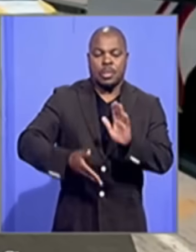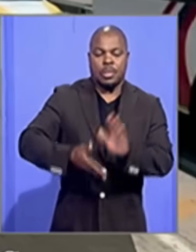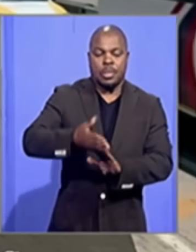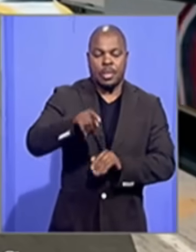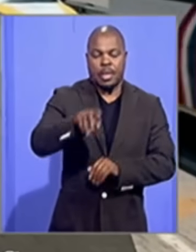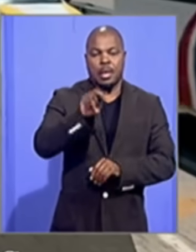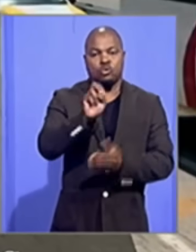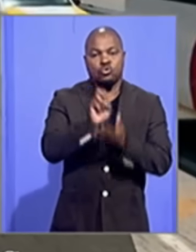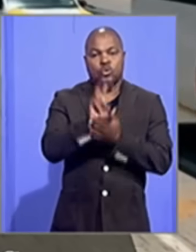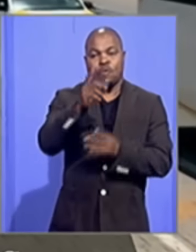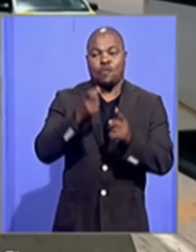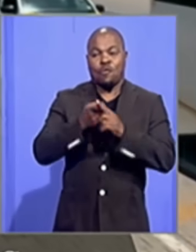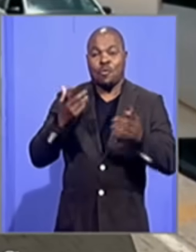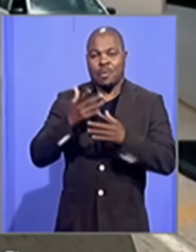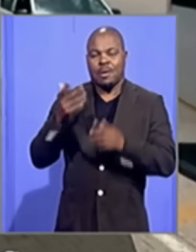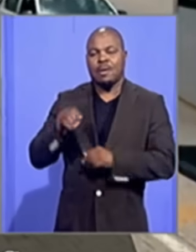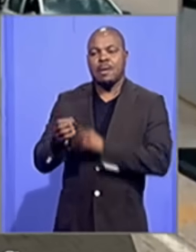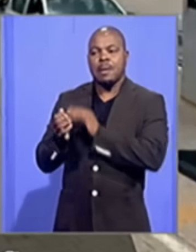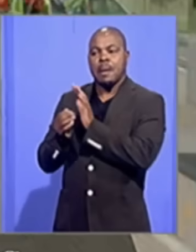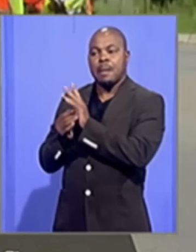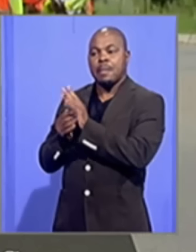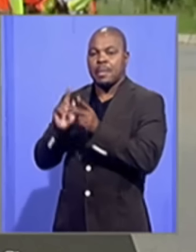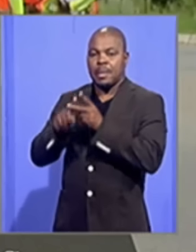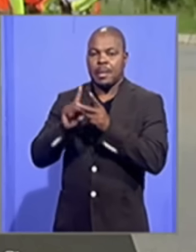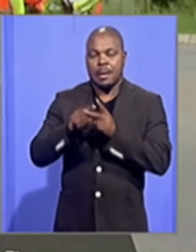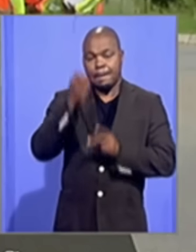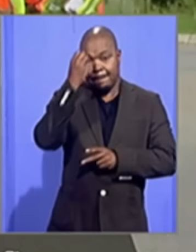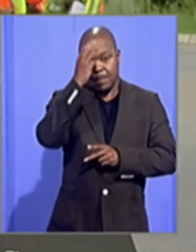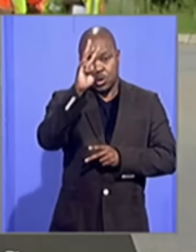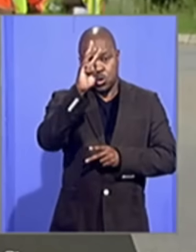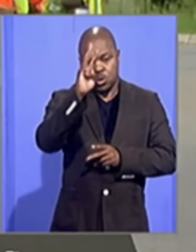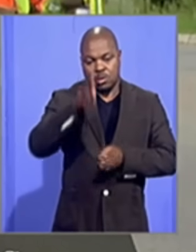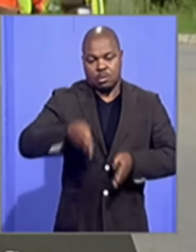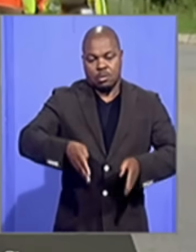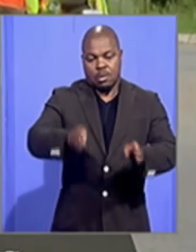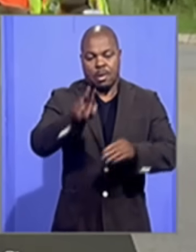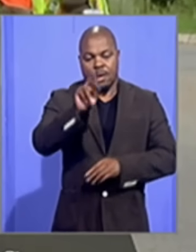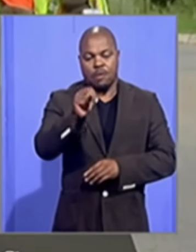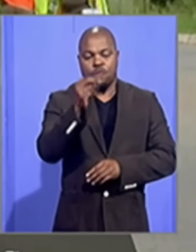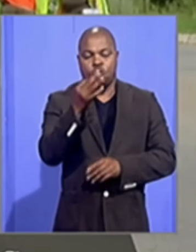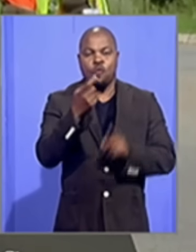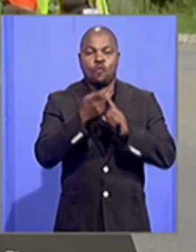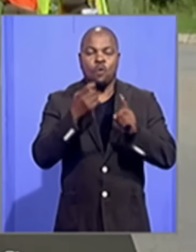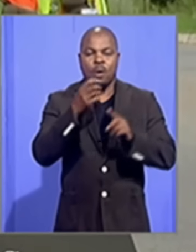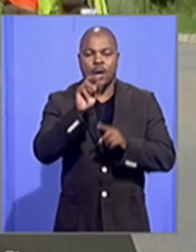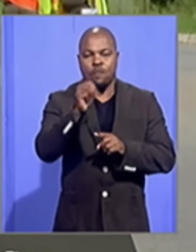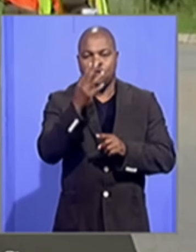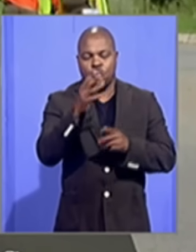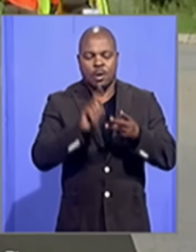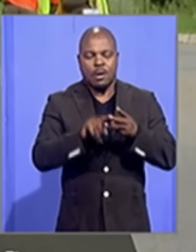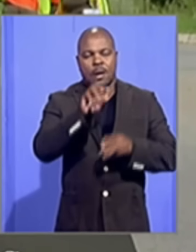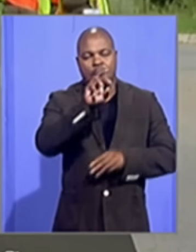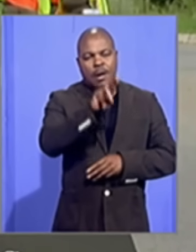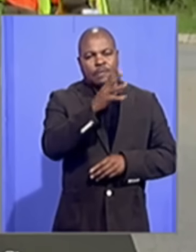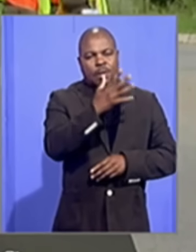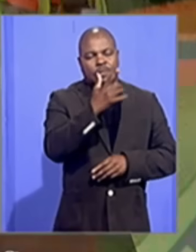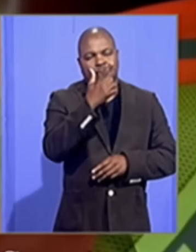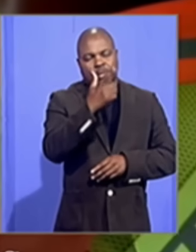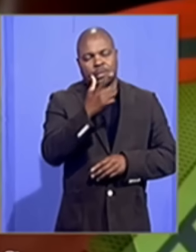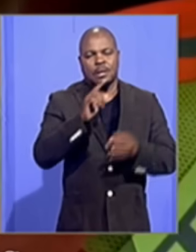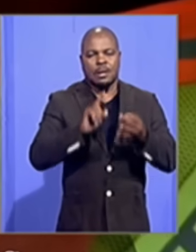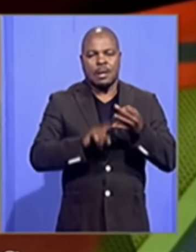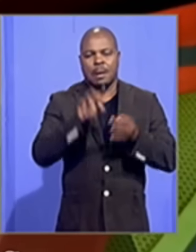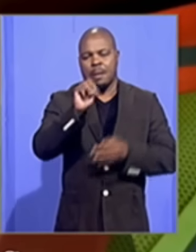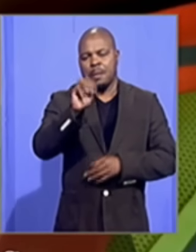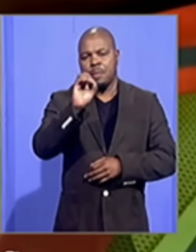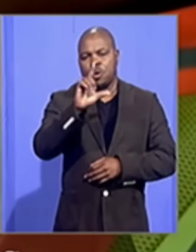N12 go tswa Emalahleni ga mmogo le e lebileng kwa Pretoria ya N4 go tswa Rustenburg, R573 Moloto le N1